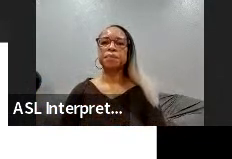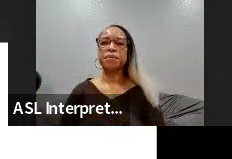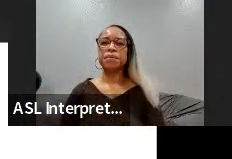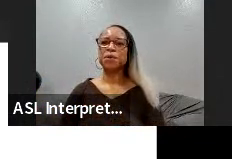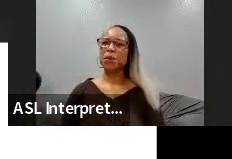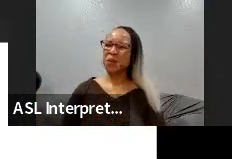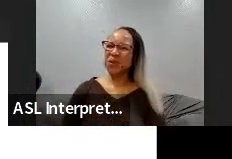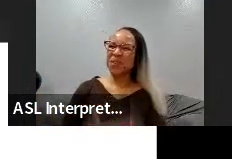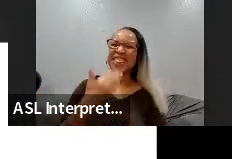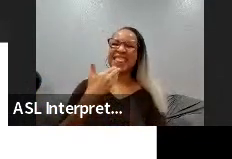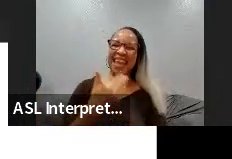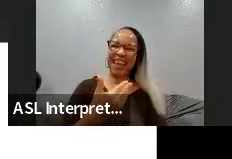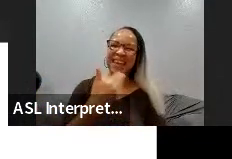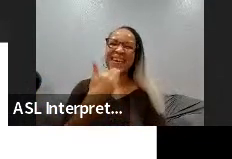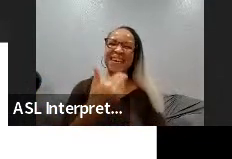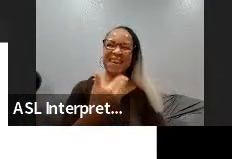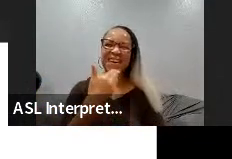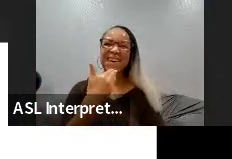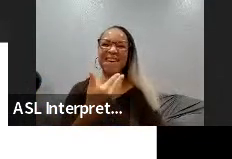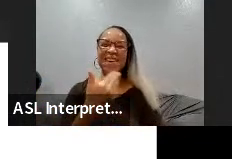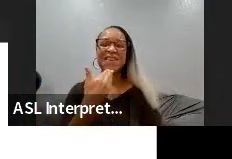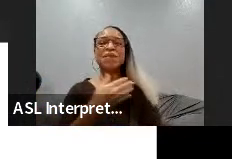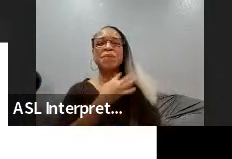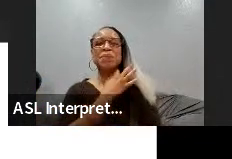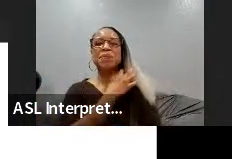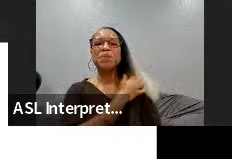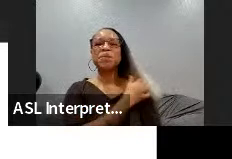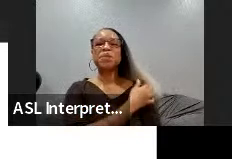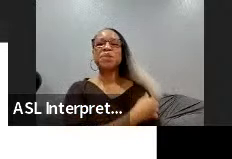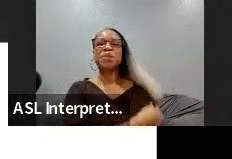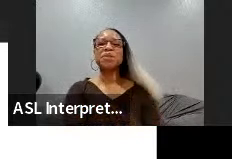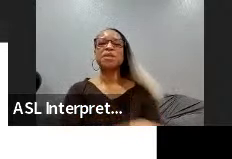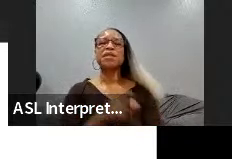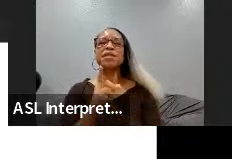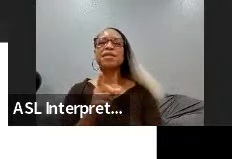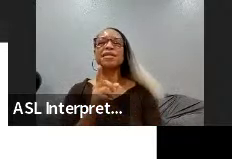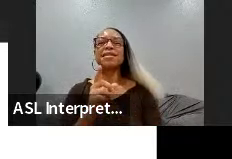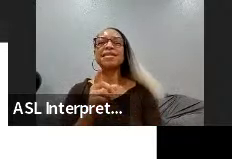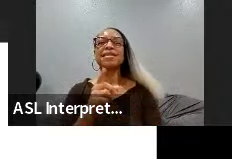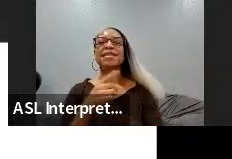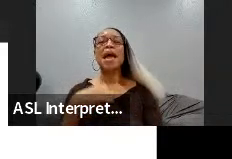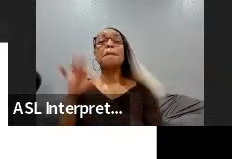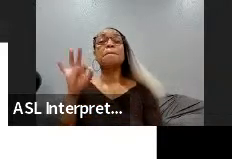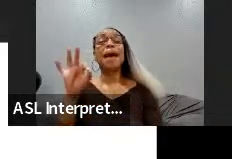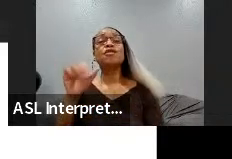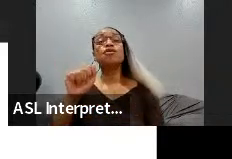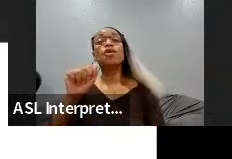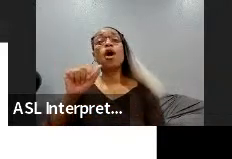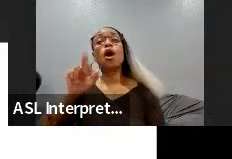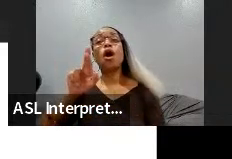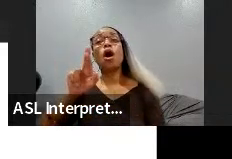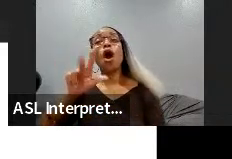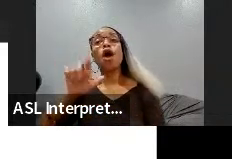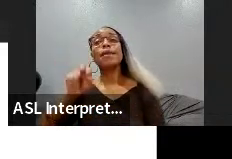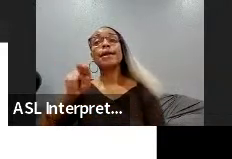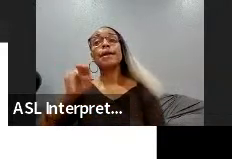Thank you, Gabby. Let's go to Pastor Arlene now.